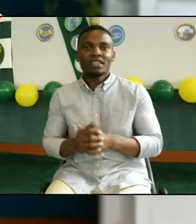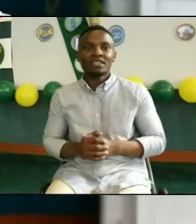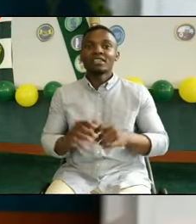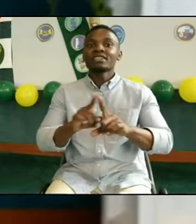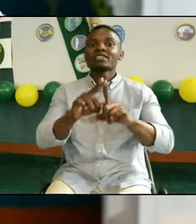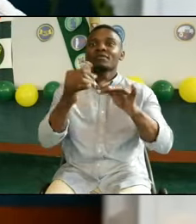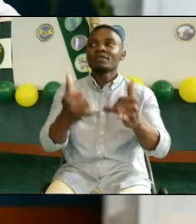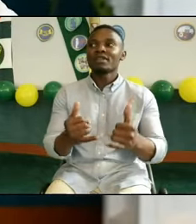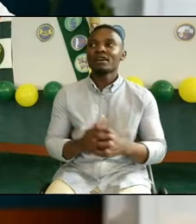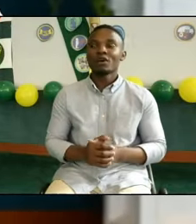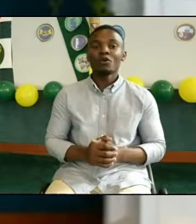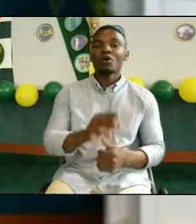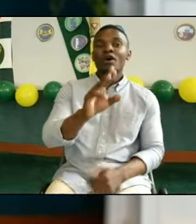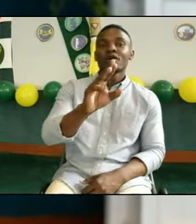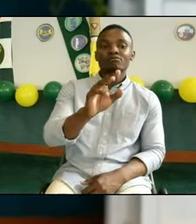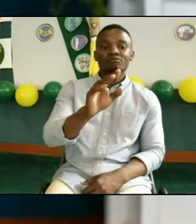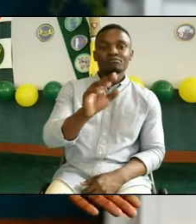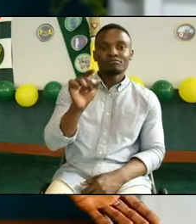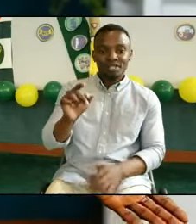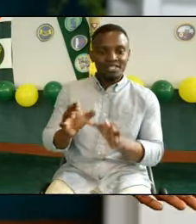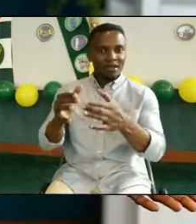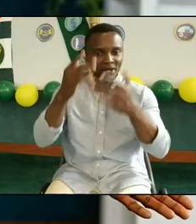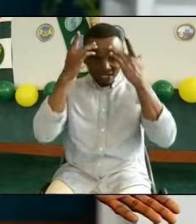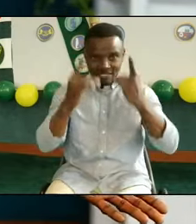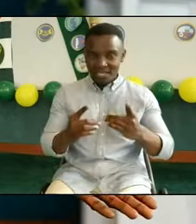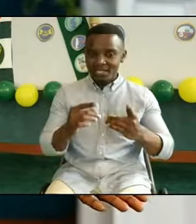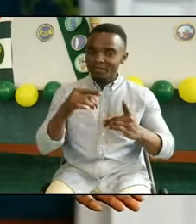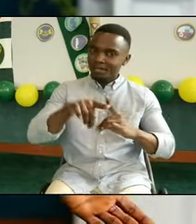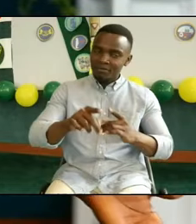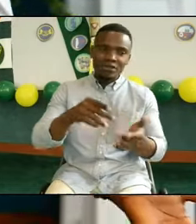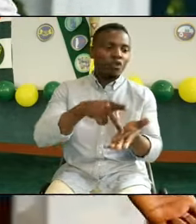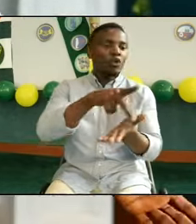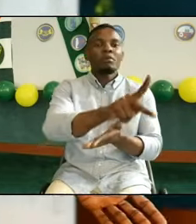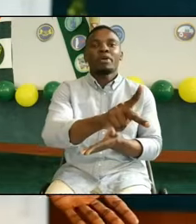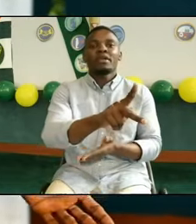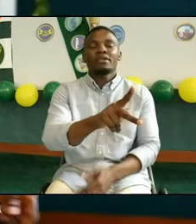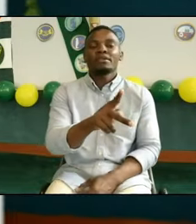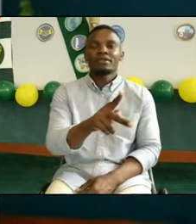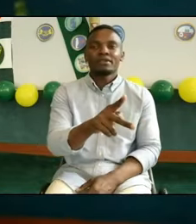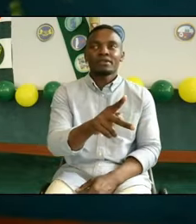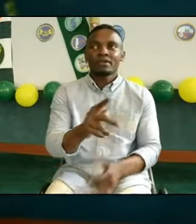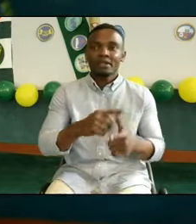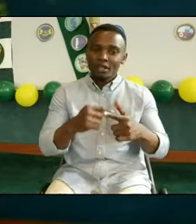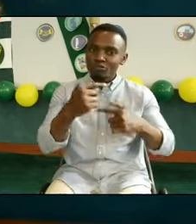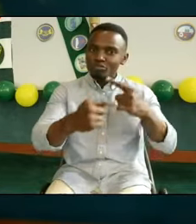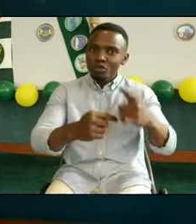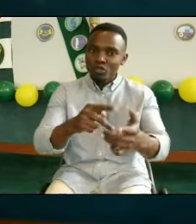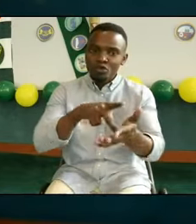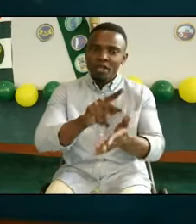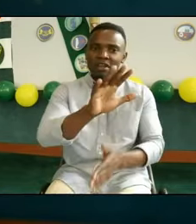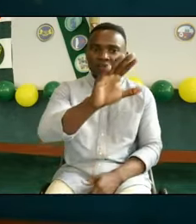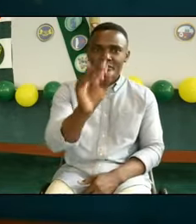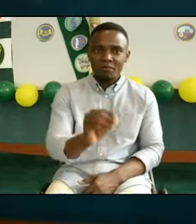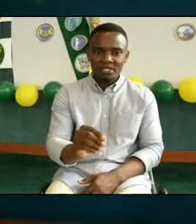anywhere. So MTN decided that whatever amount the young man is requesting for, they were going to pay. And they continued paying him